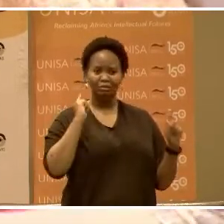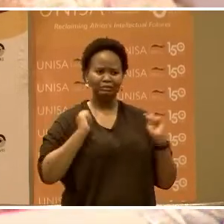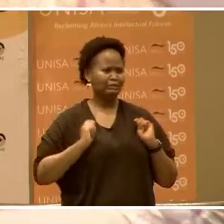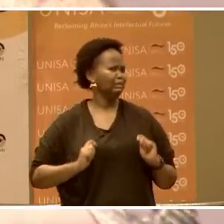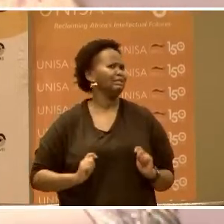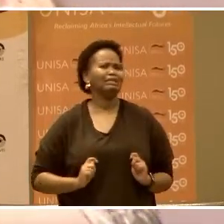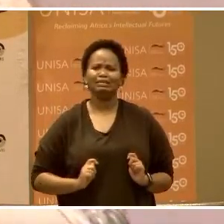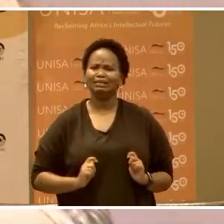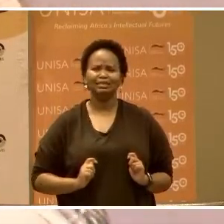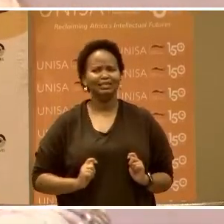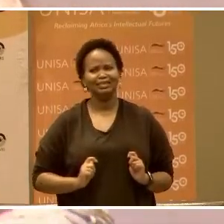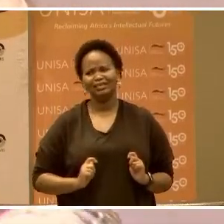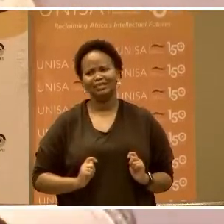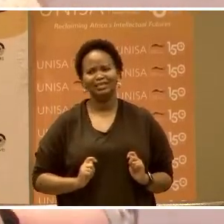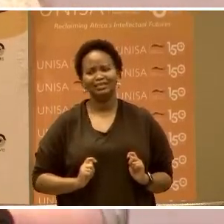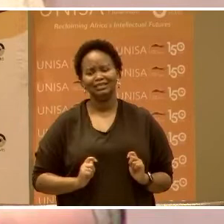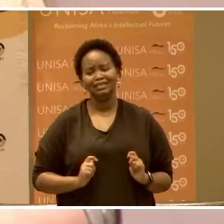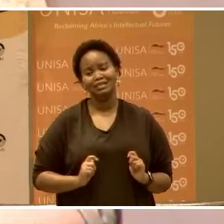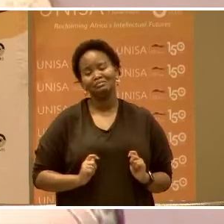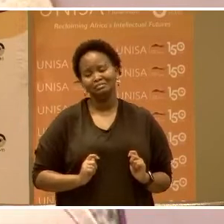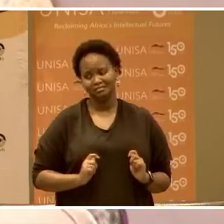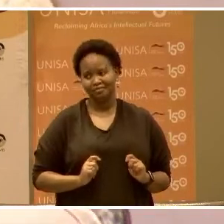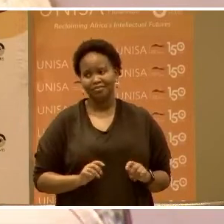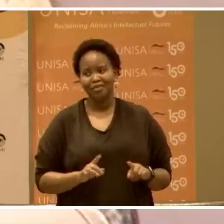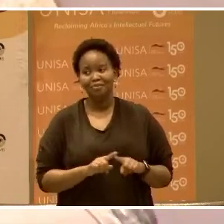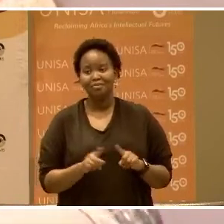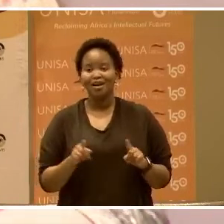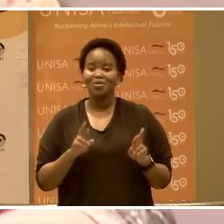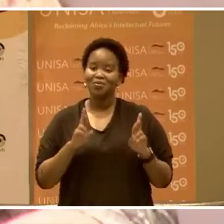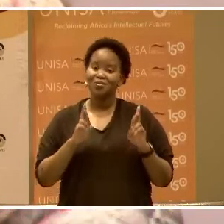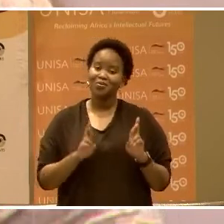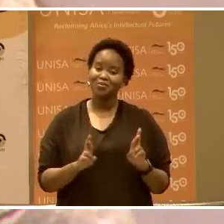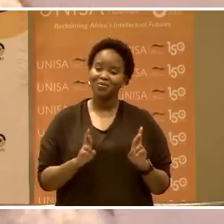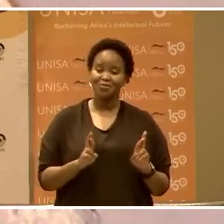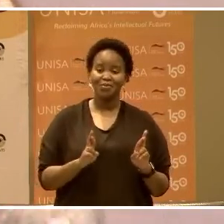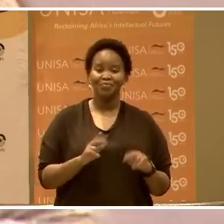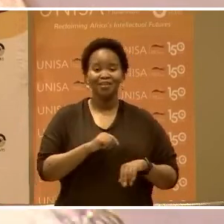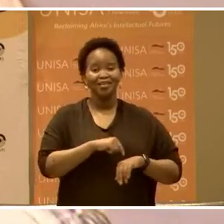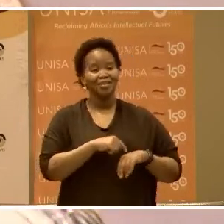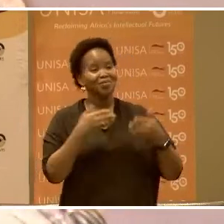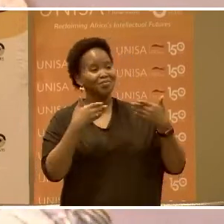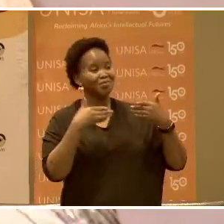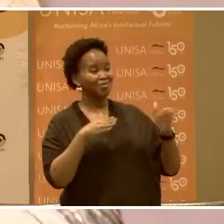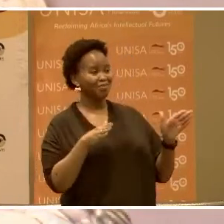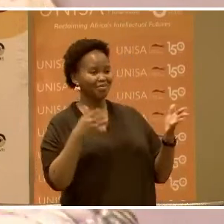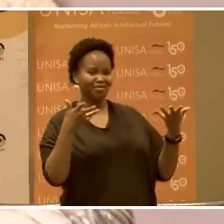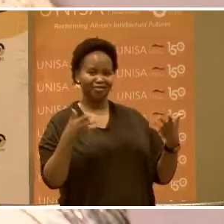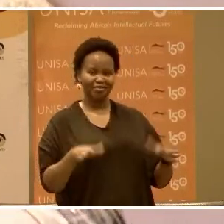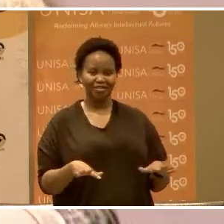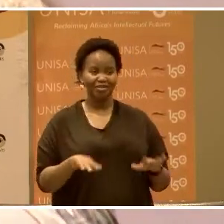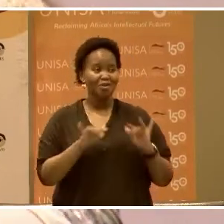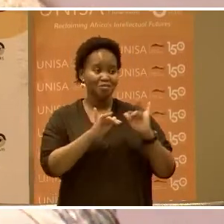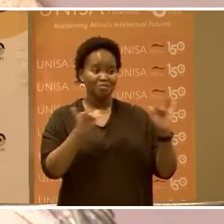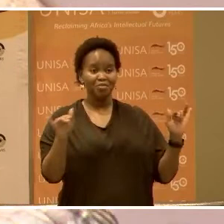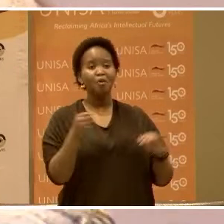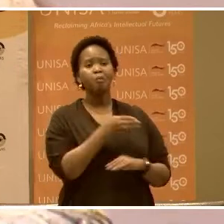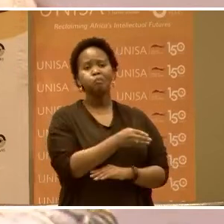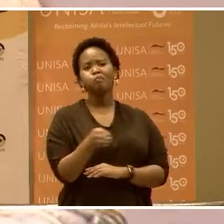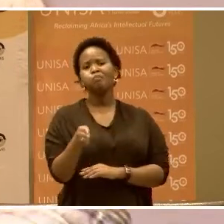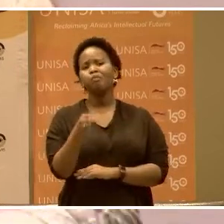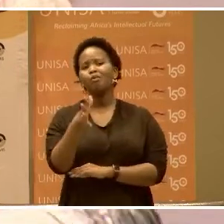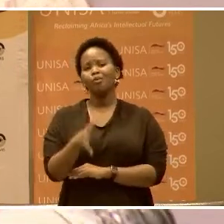dwindling by the minute, so I hope that after the opening there will still be people here. All right,